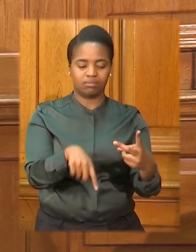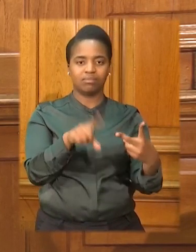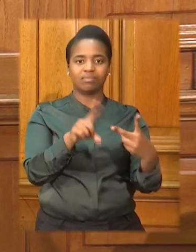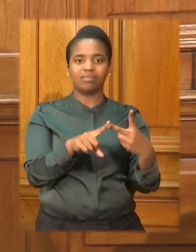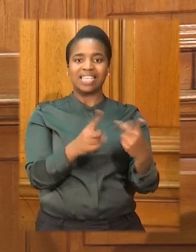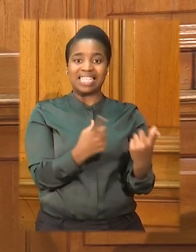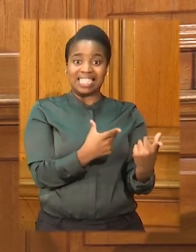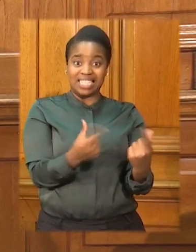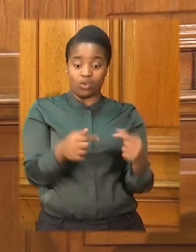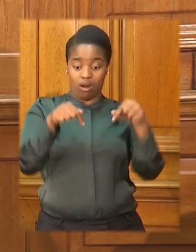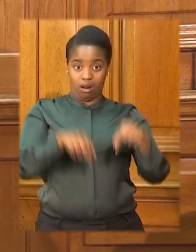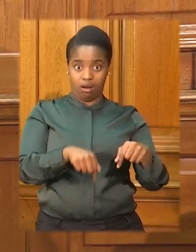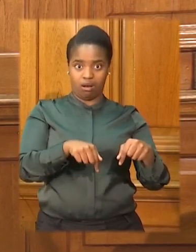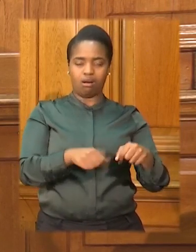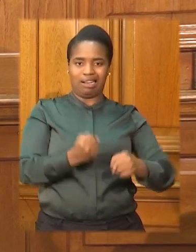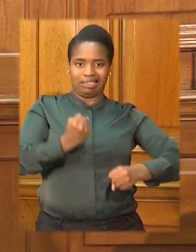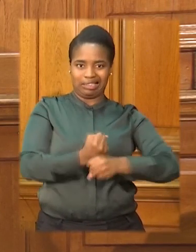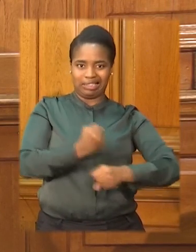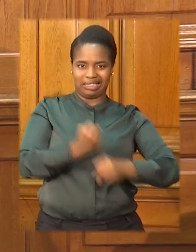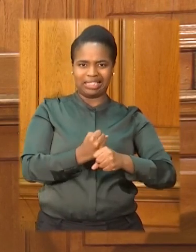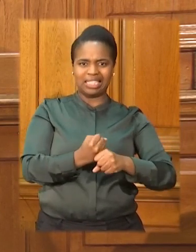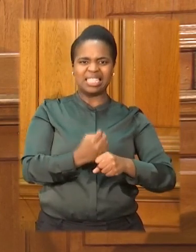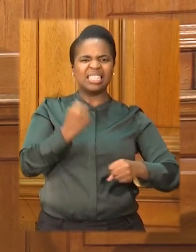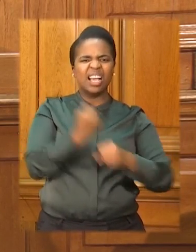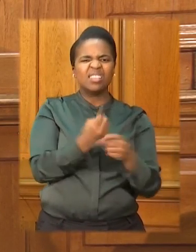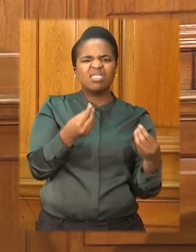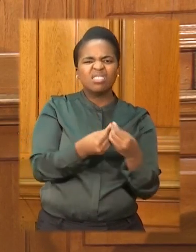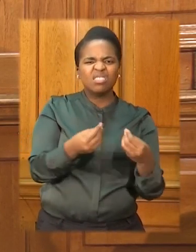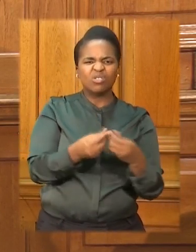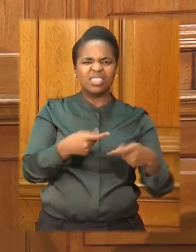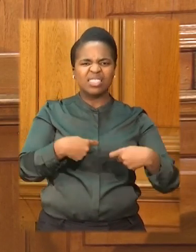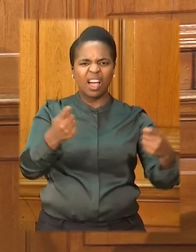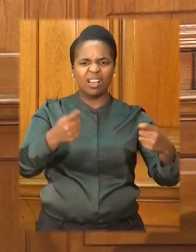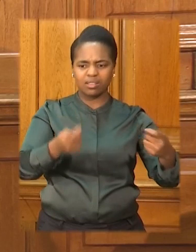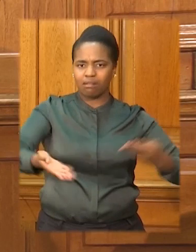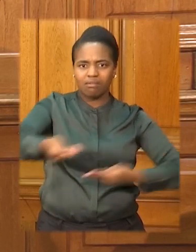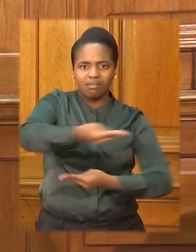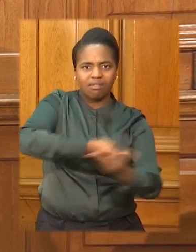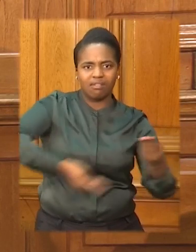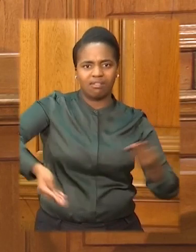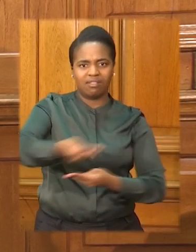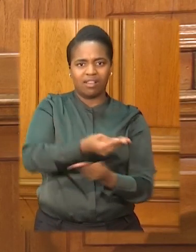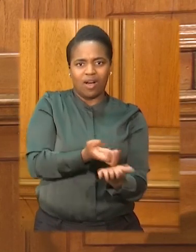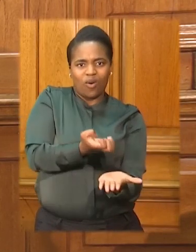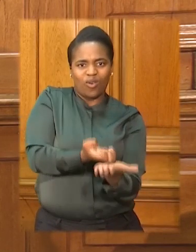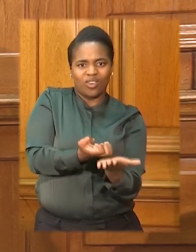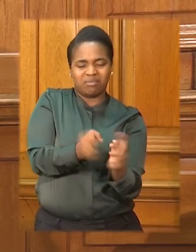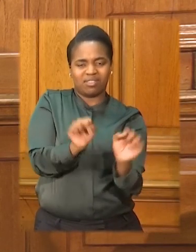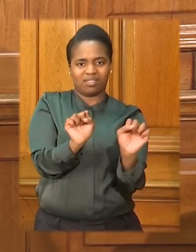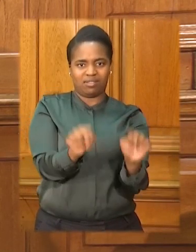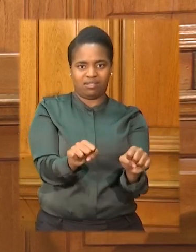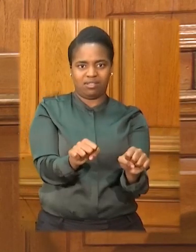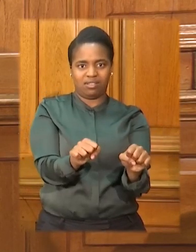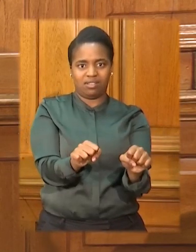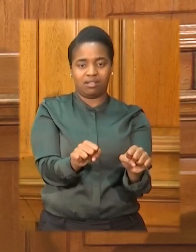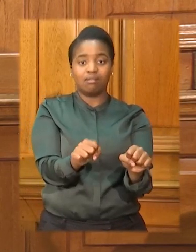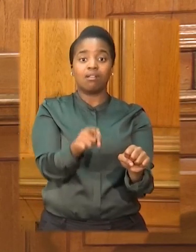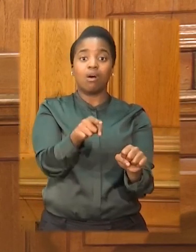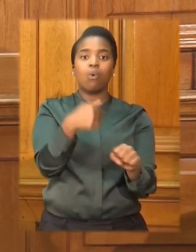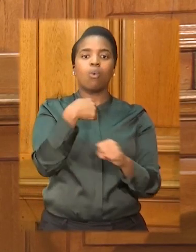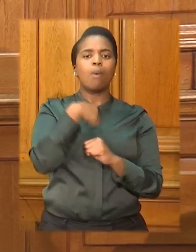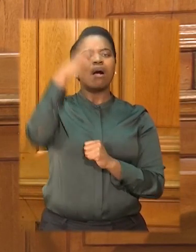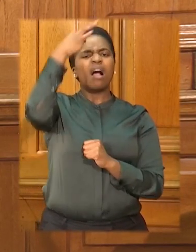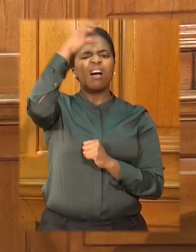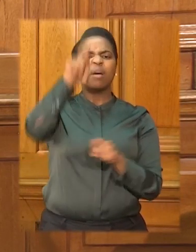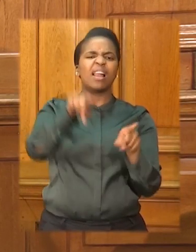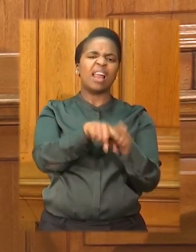localization and re-industrialization of our economy, to overhaul state-owned